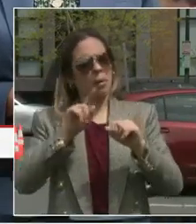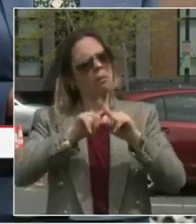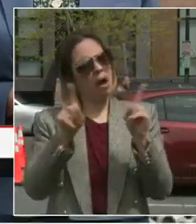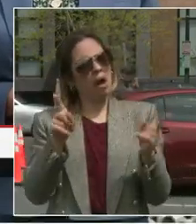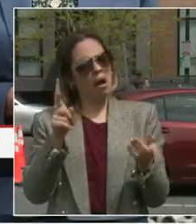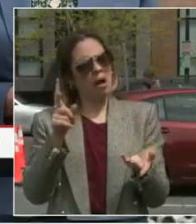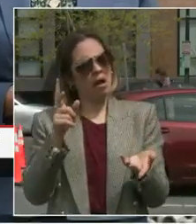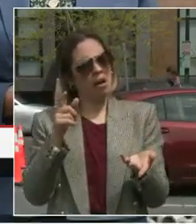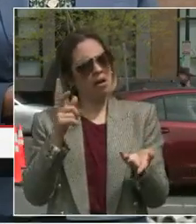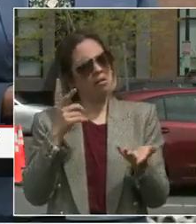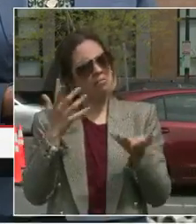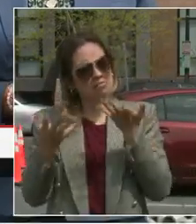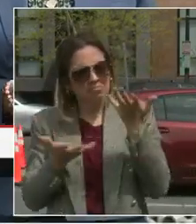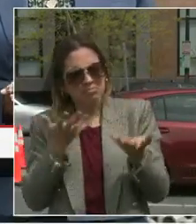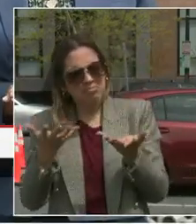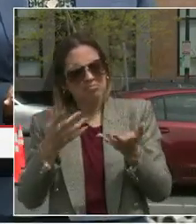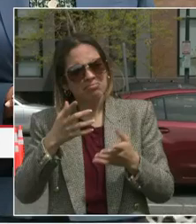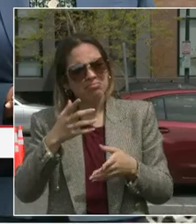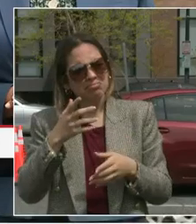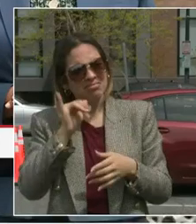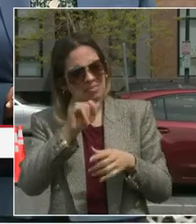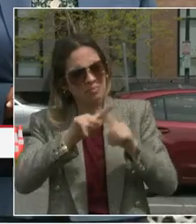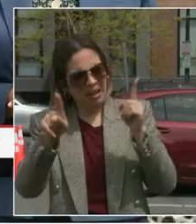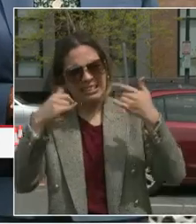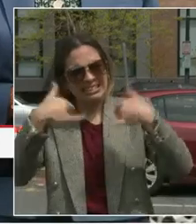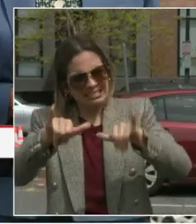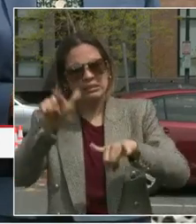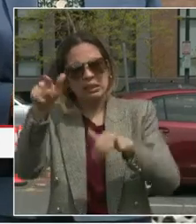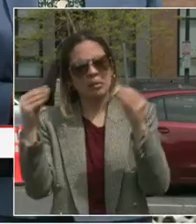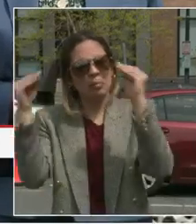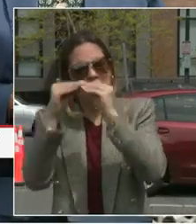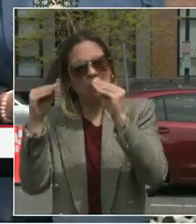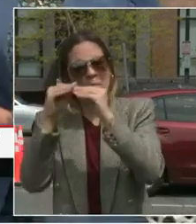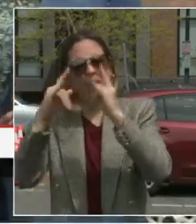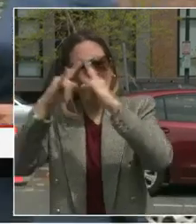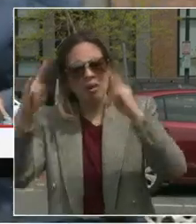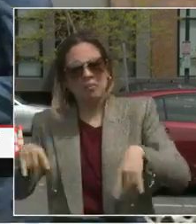same time they're seeing more tent encampments than ever before?